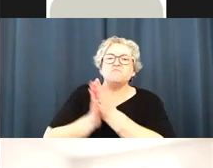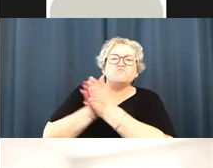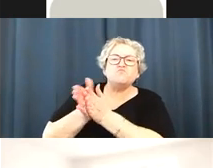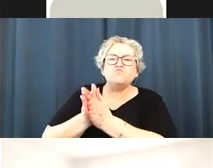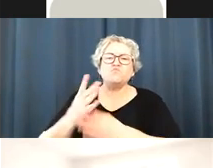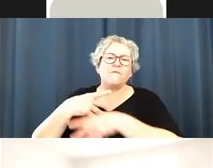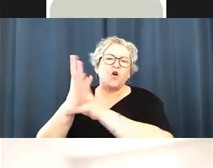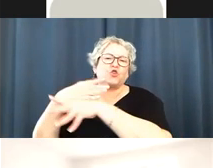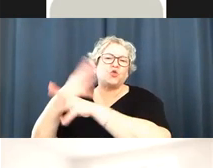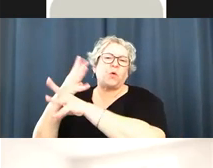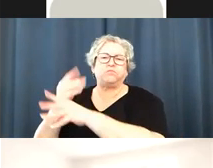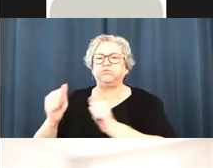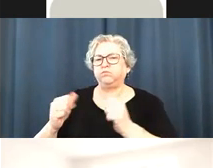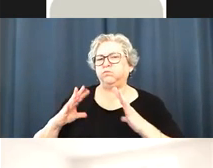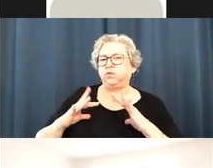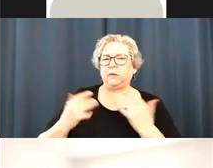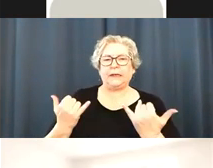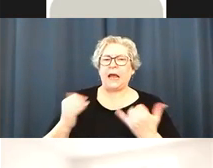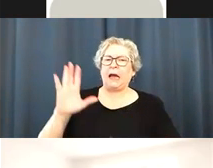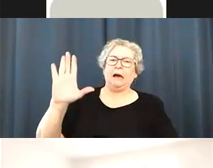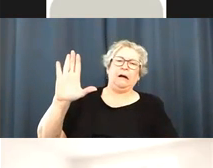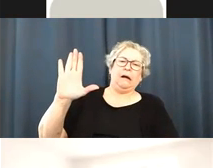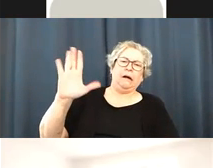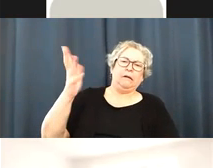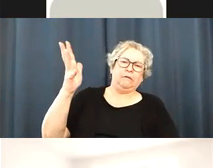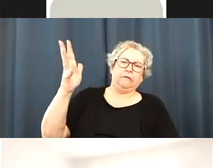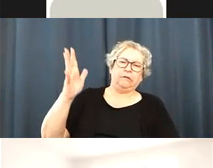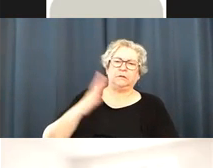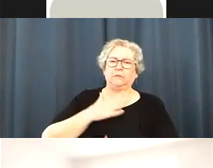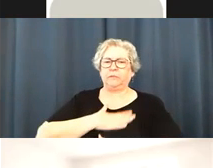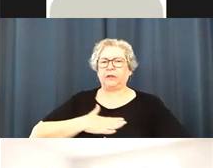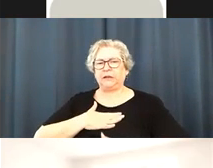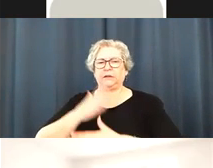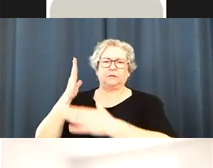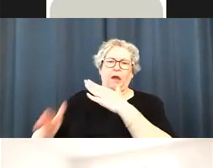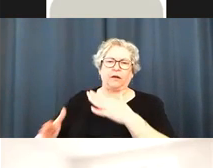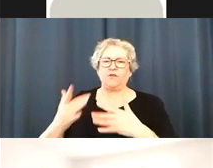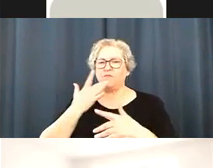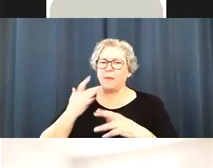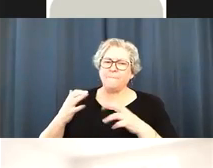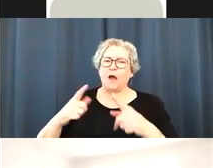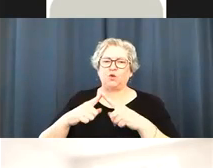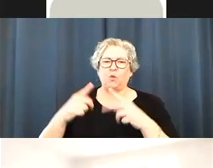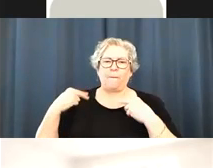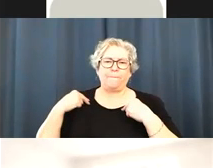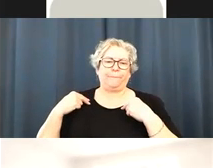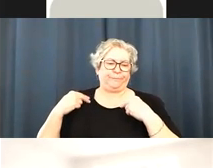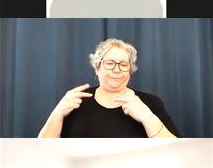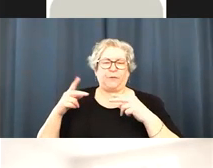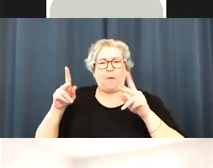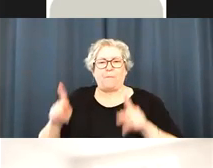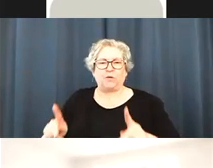virtual world. Right. And now they're like, please bring me back in person if you can,